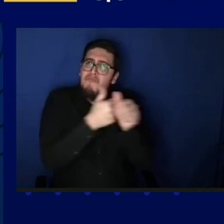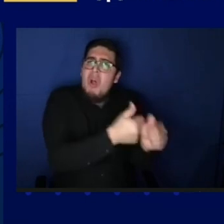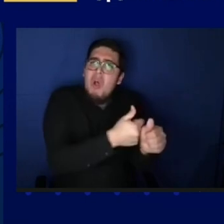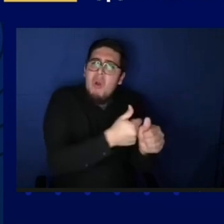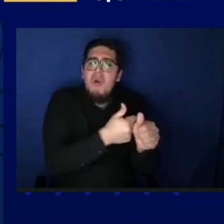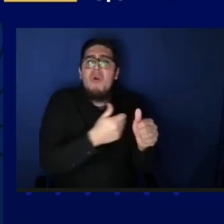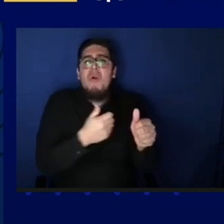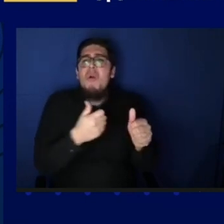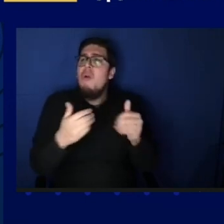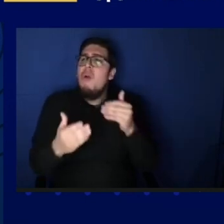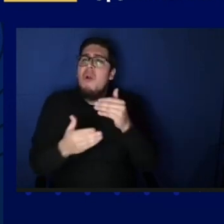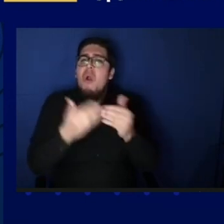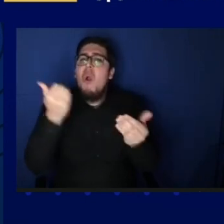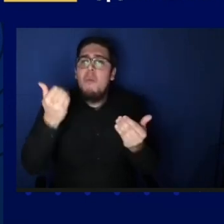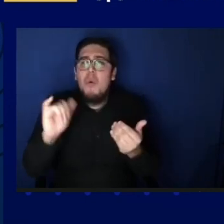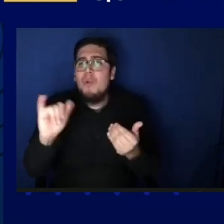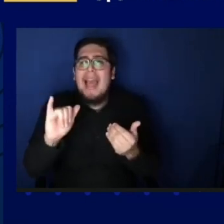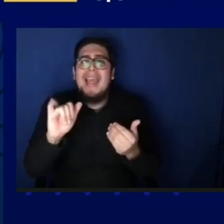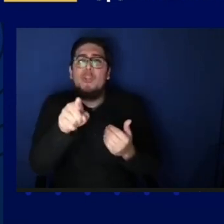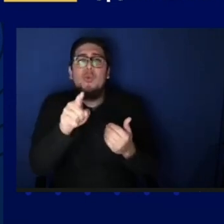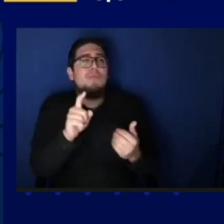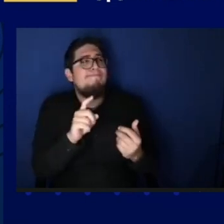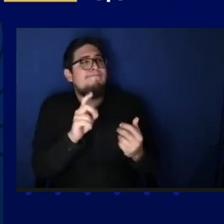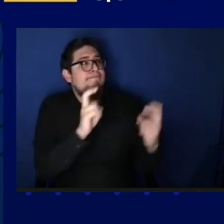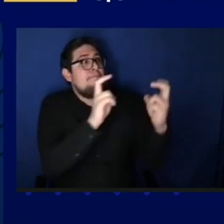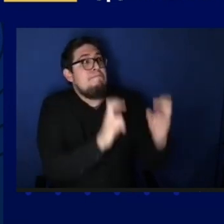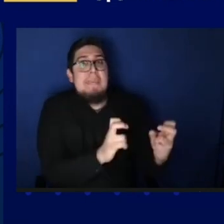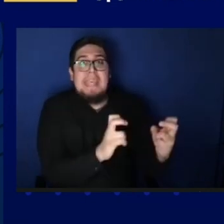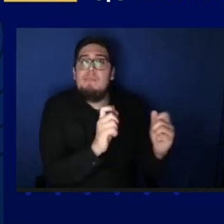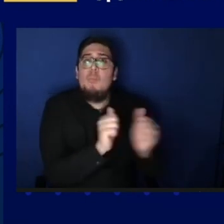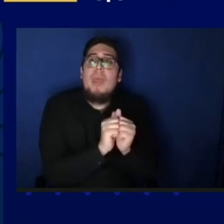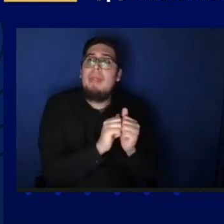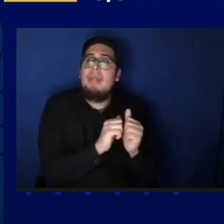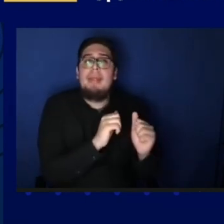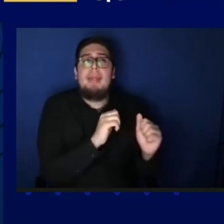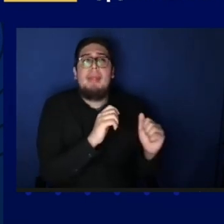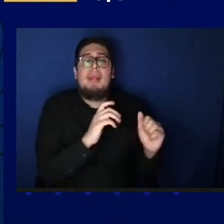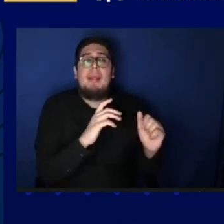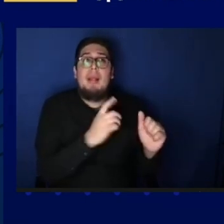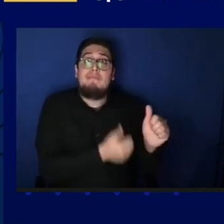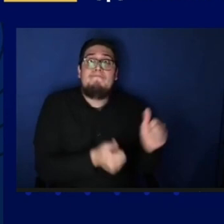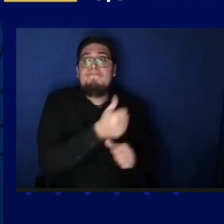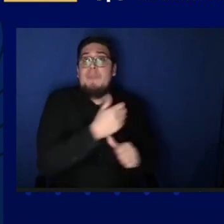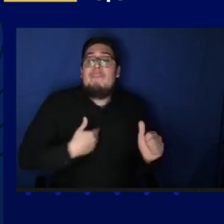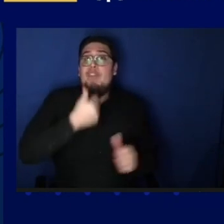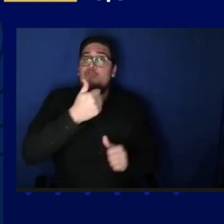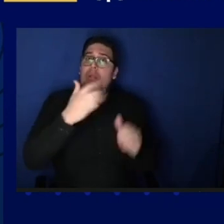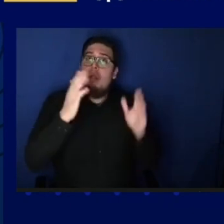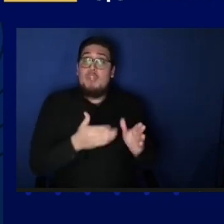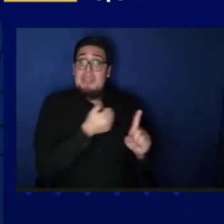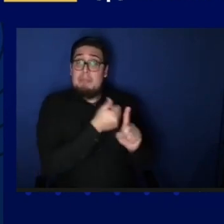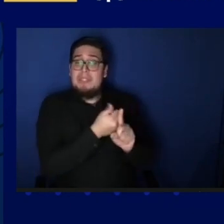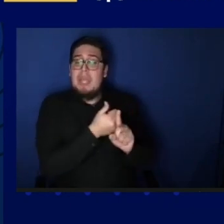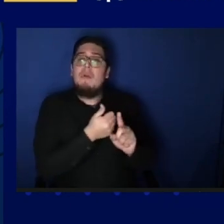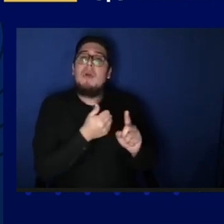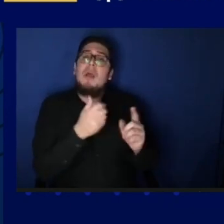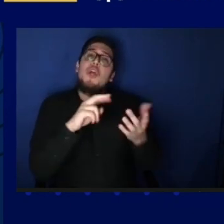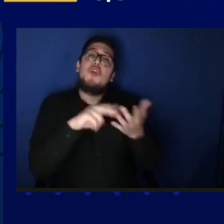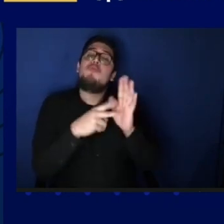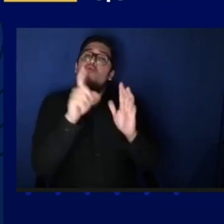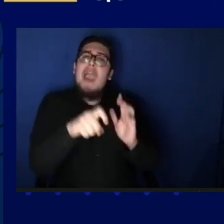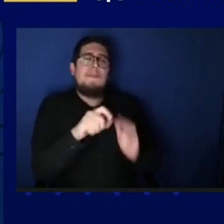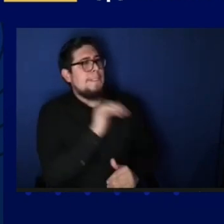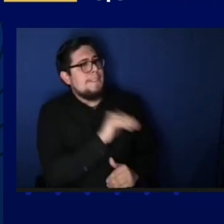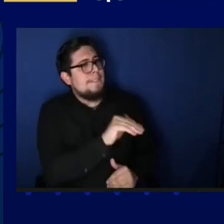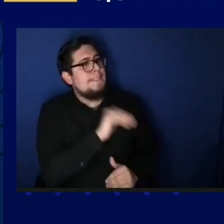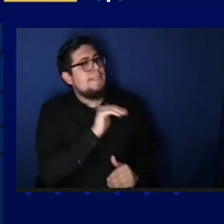strategic, almost as much so as meeting with the official themselves if you diligently ask for the right staffer, right? And so let's